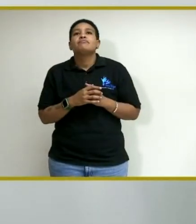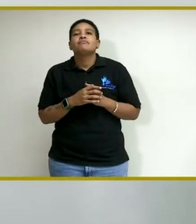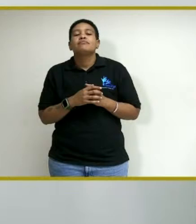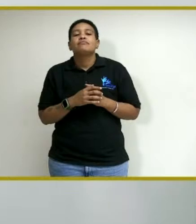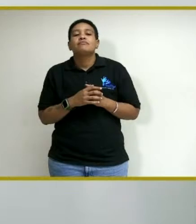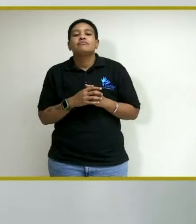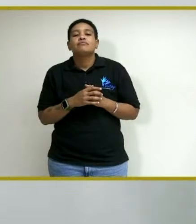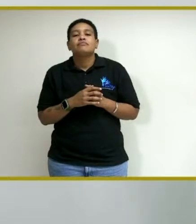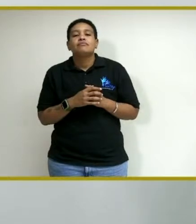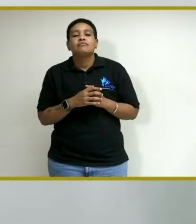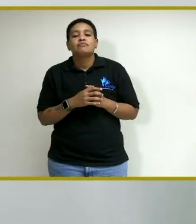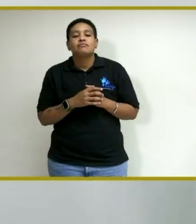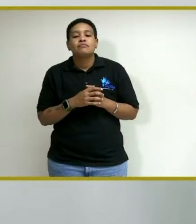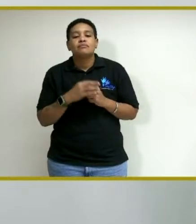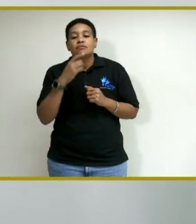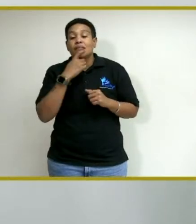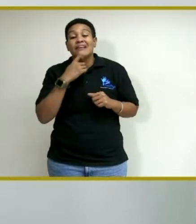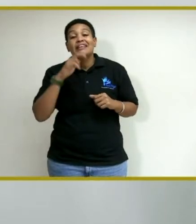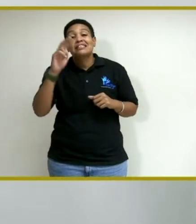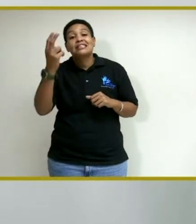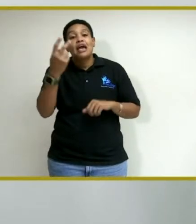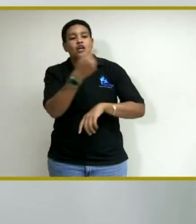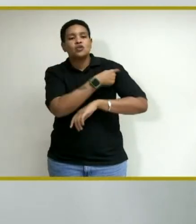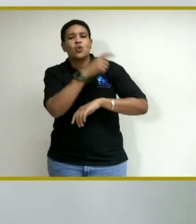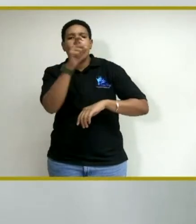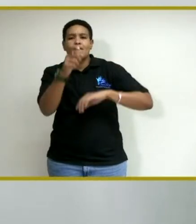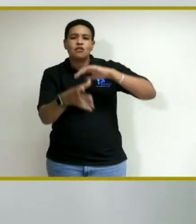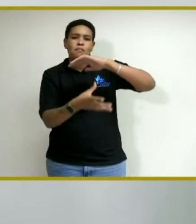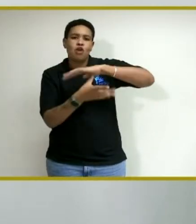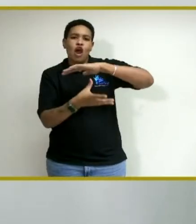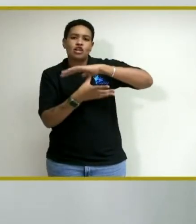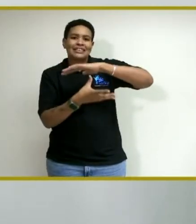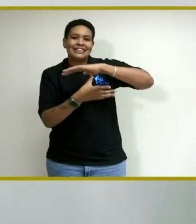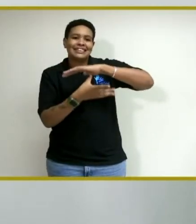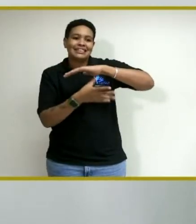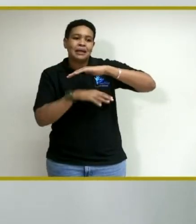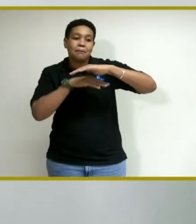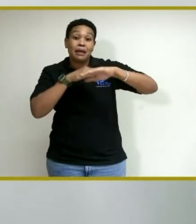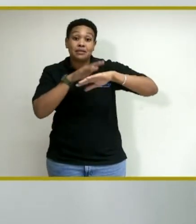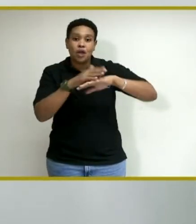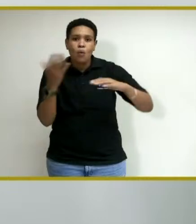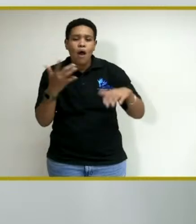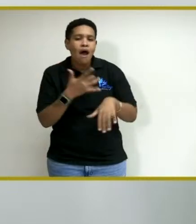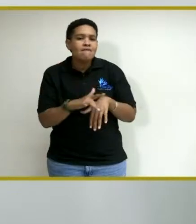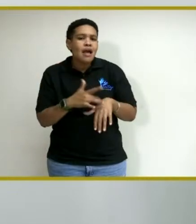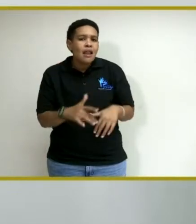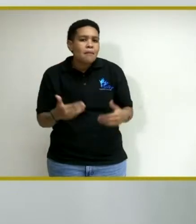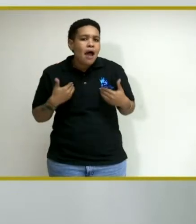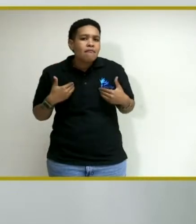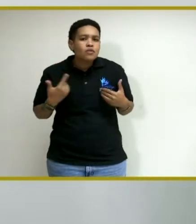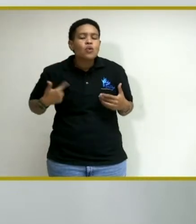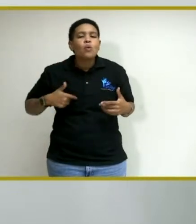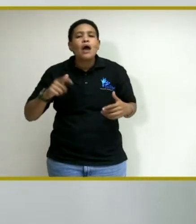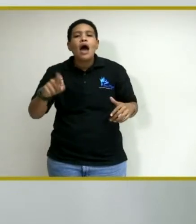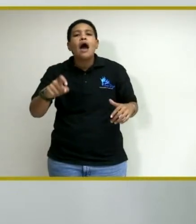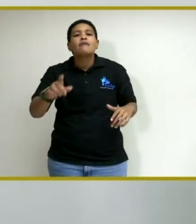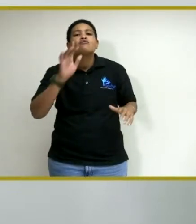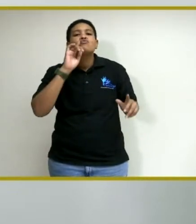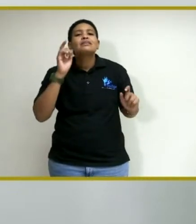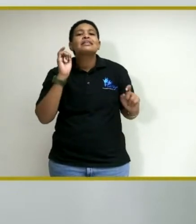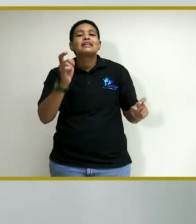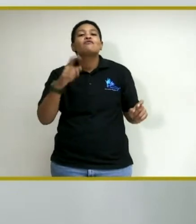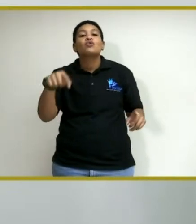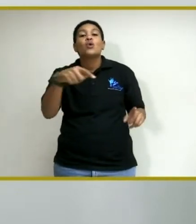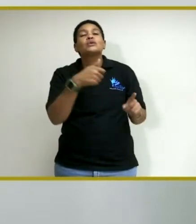the second dose has to be the priority based on availability. And so we have to give to